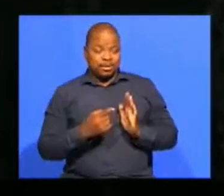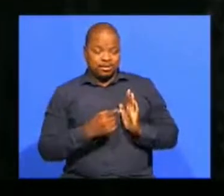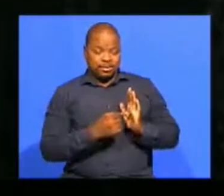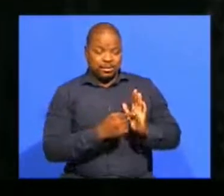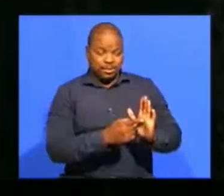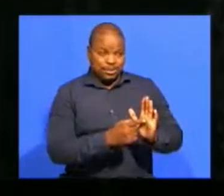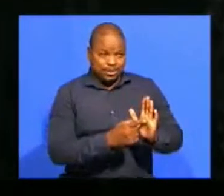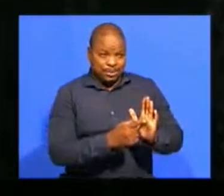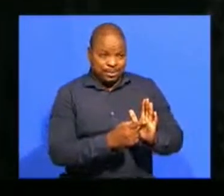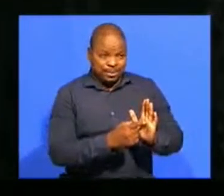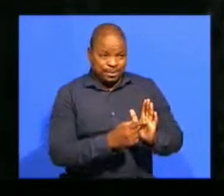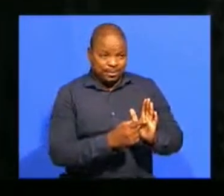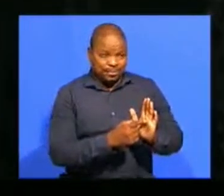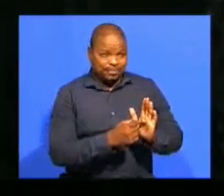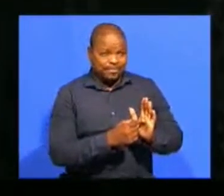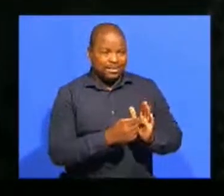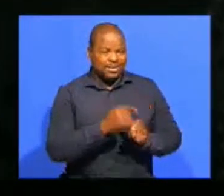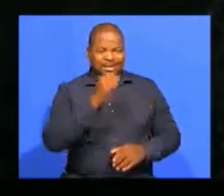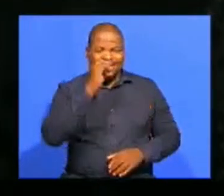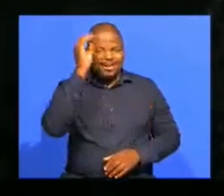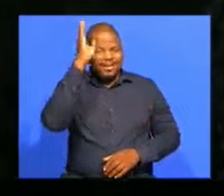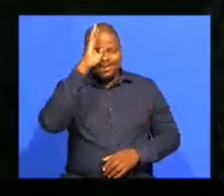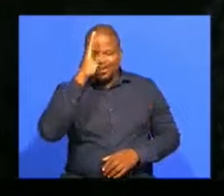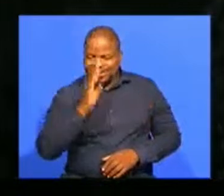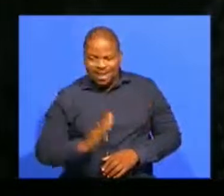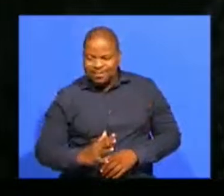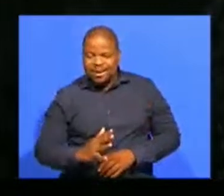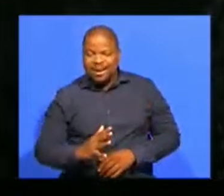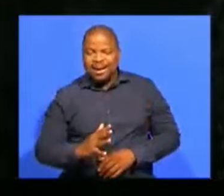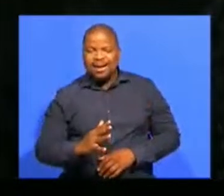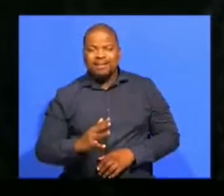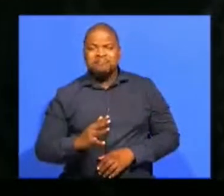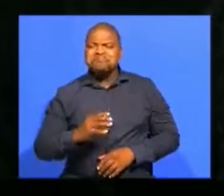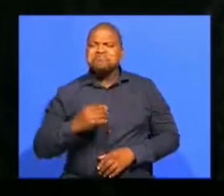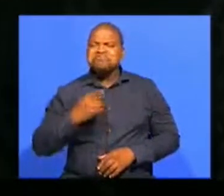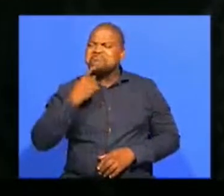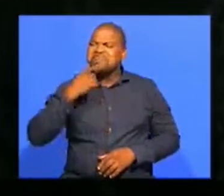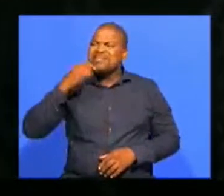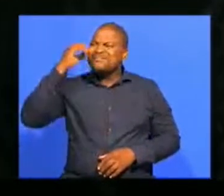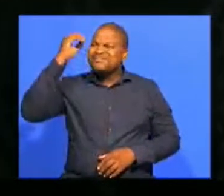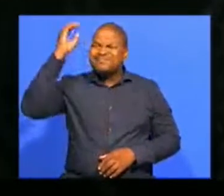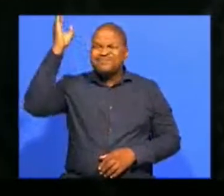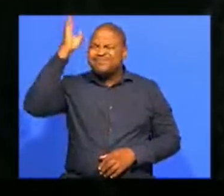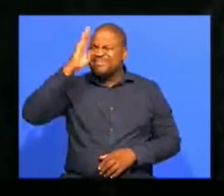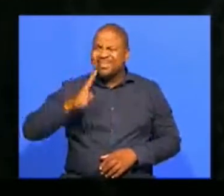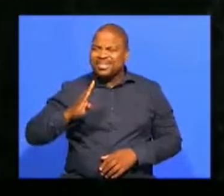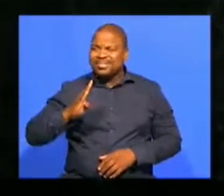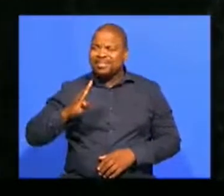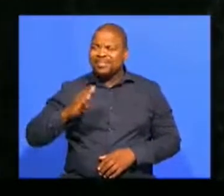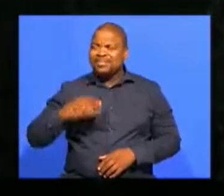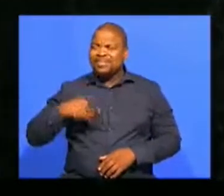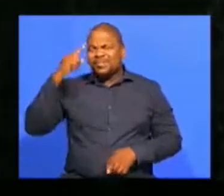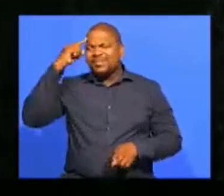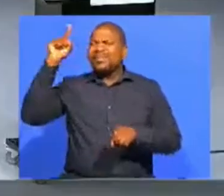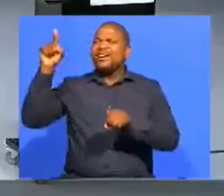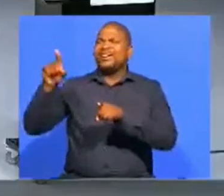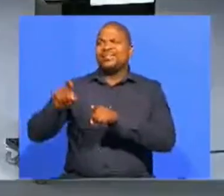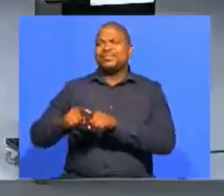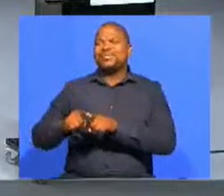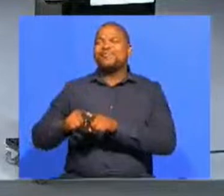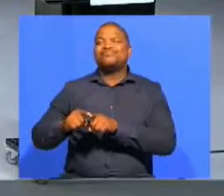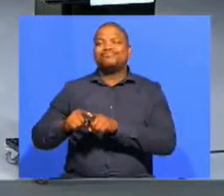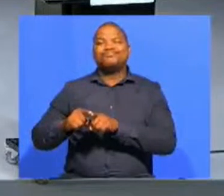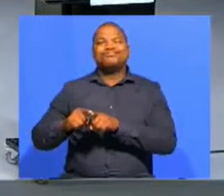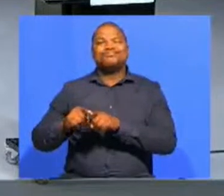defined that we should never, we would never, must never, and by golly, we agreed to it,